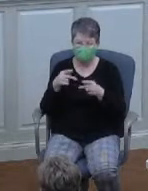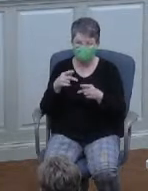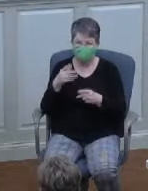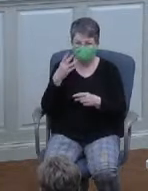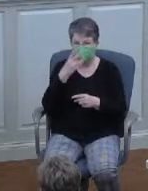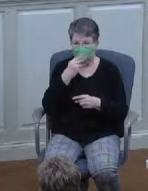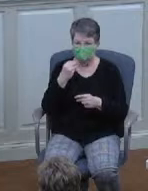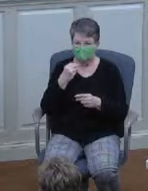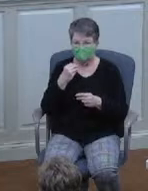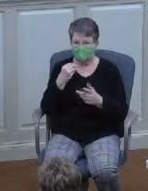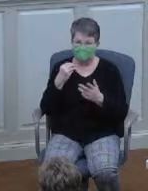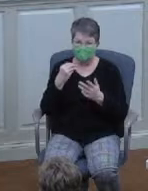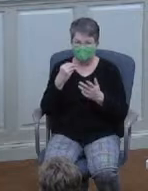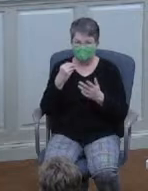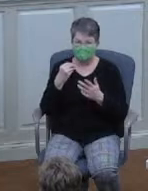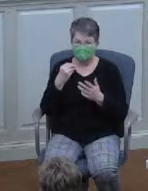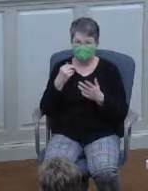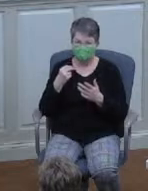pretty